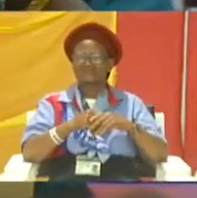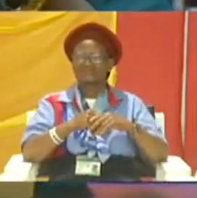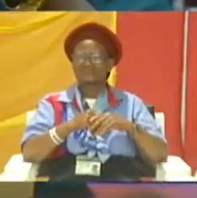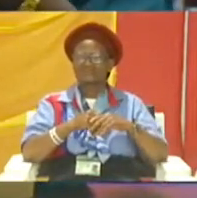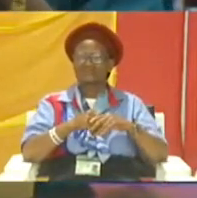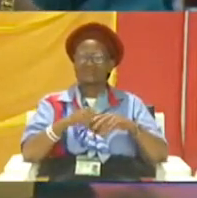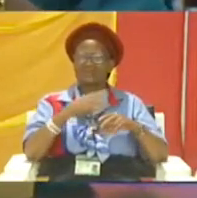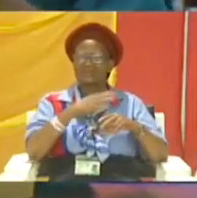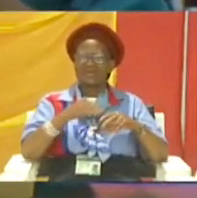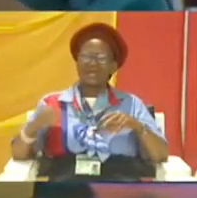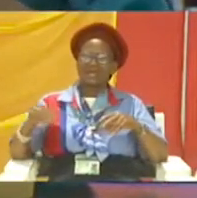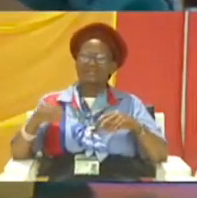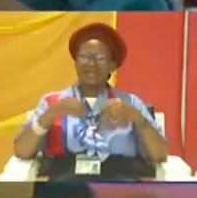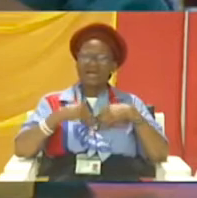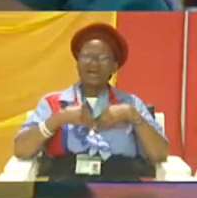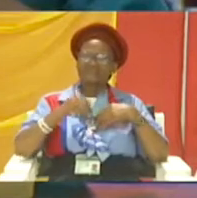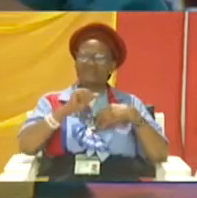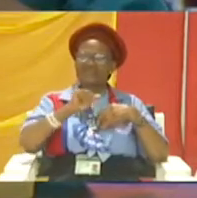and had a child.